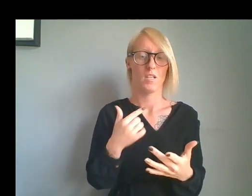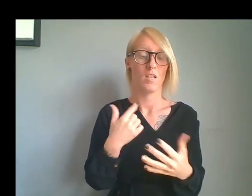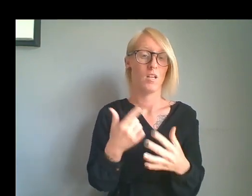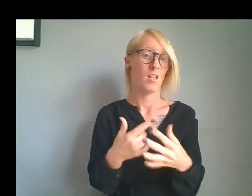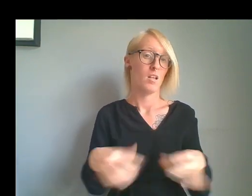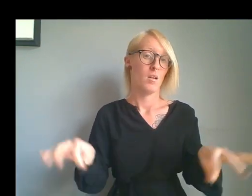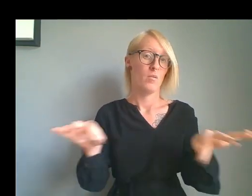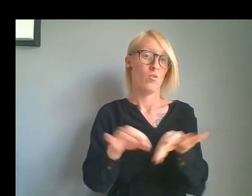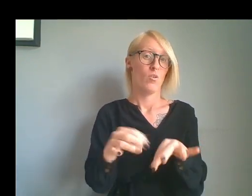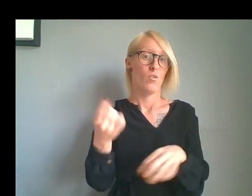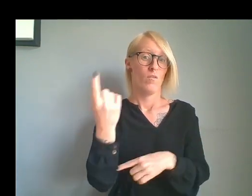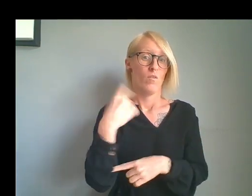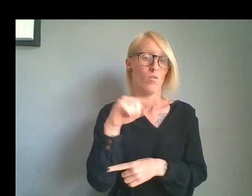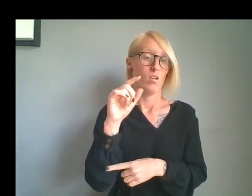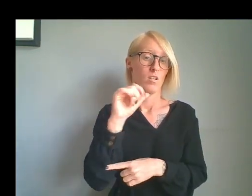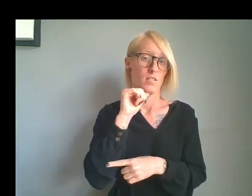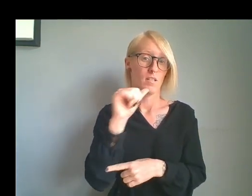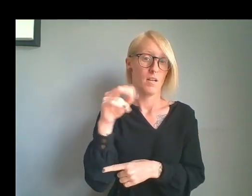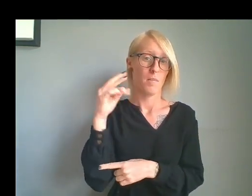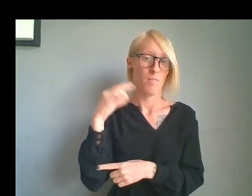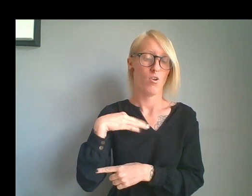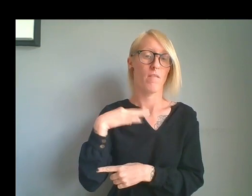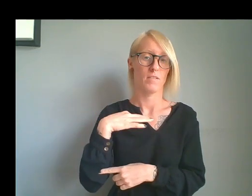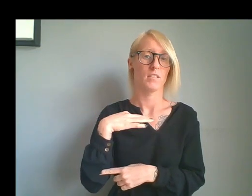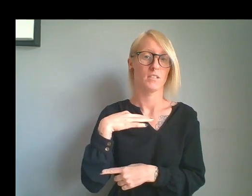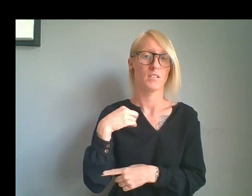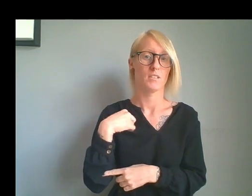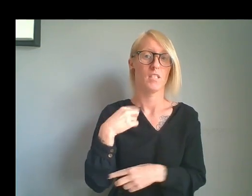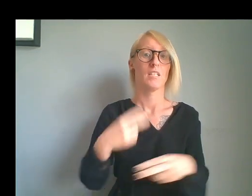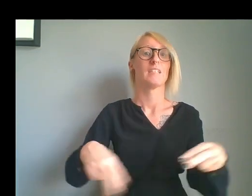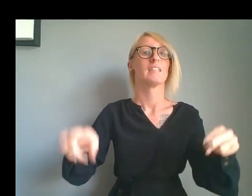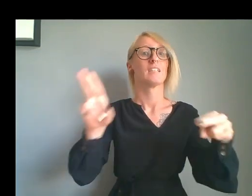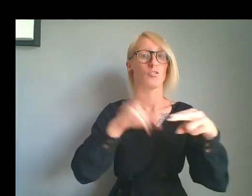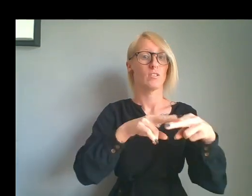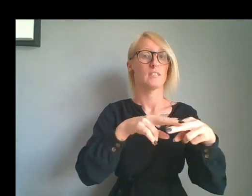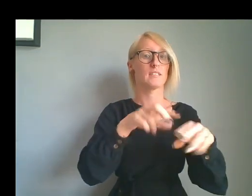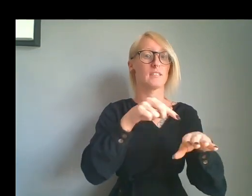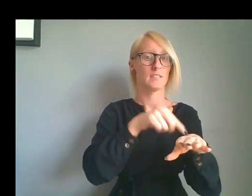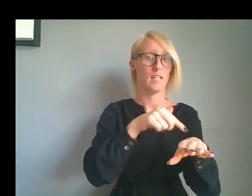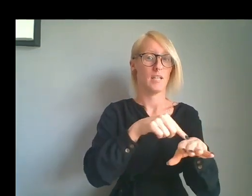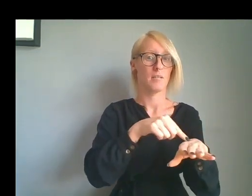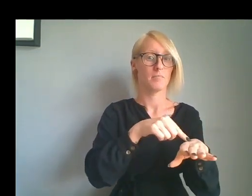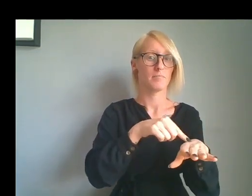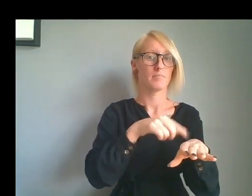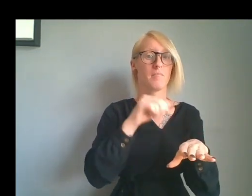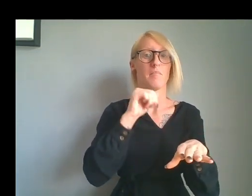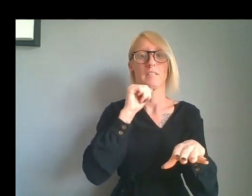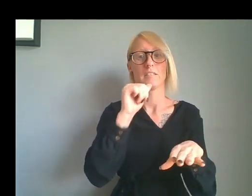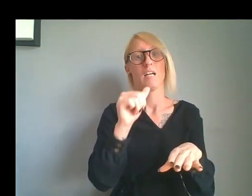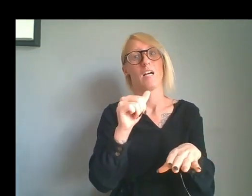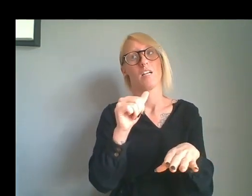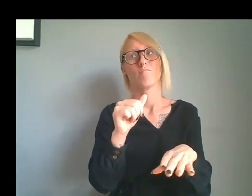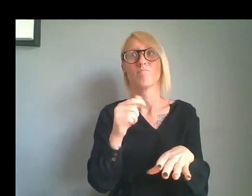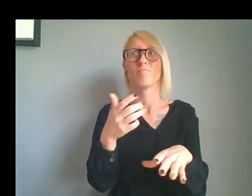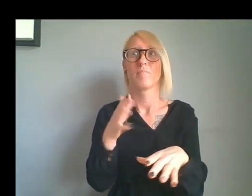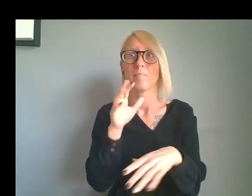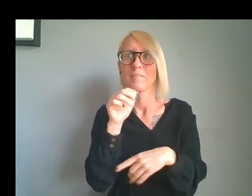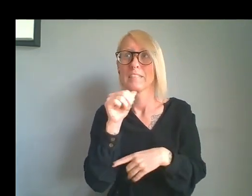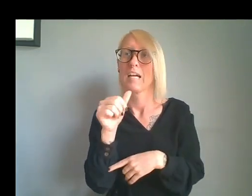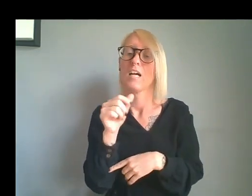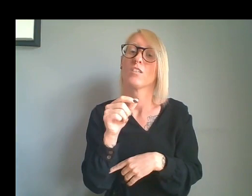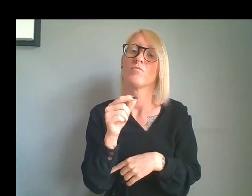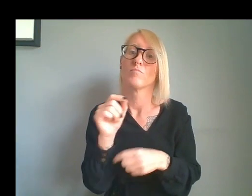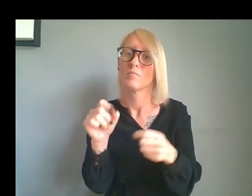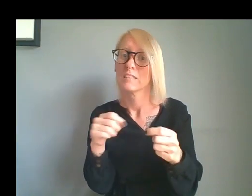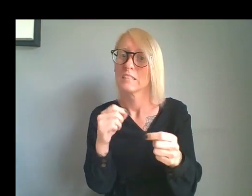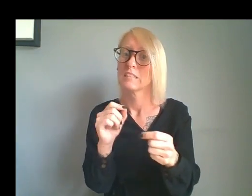where we're all on a limited budget, is it is going to be an increase in your time. I'm not going to tell you that it's easy to just see 5 minutes a day, but